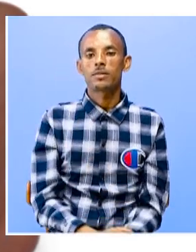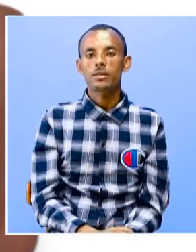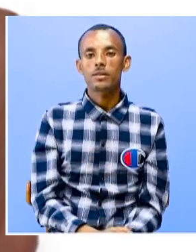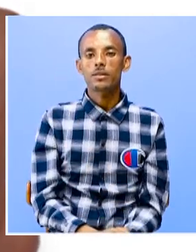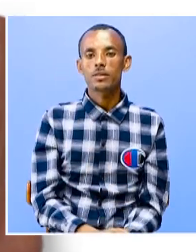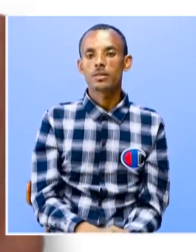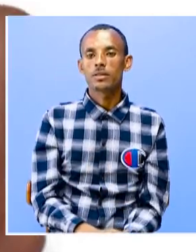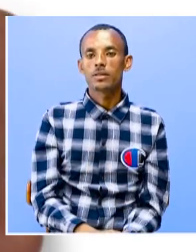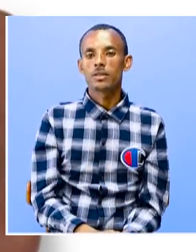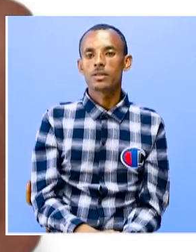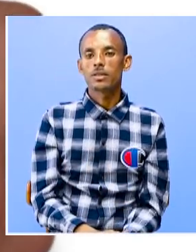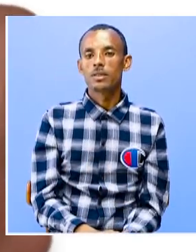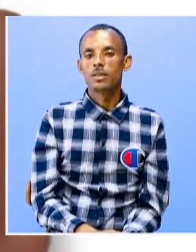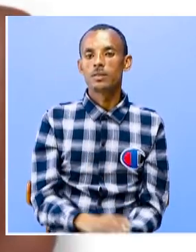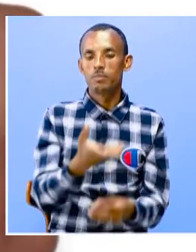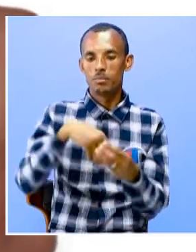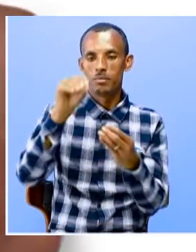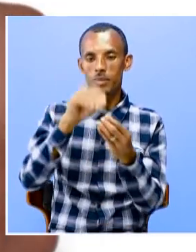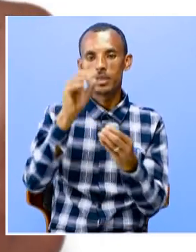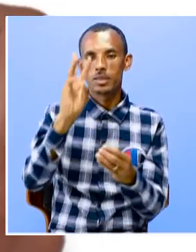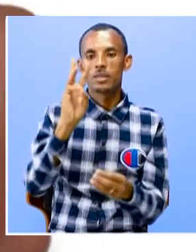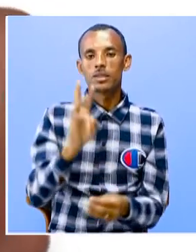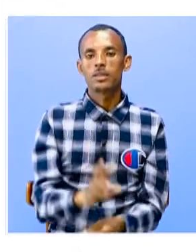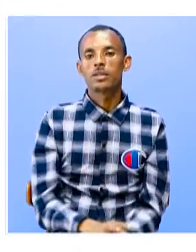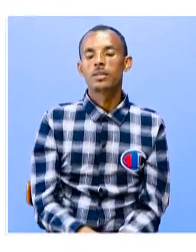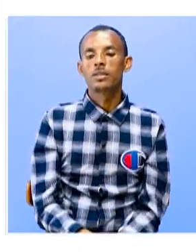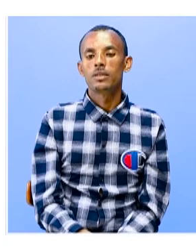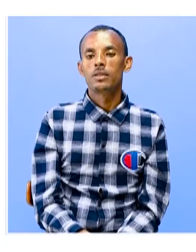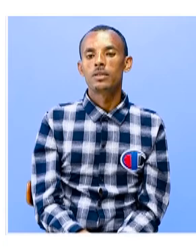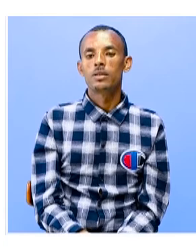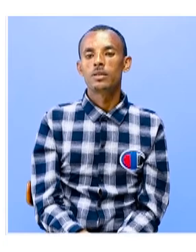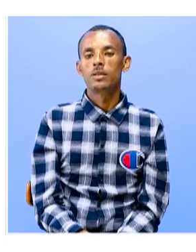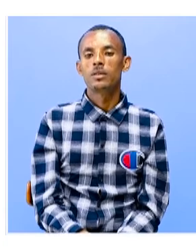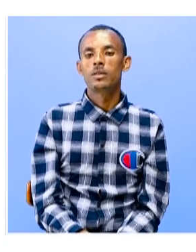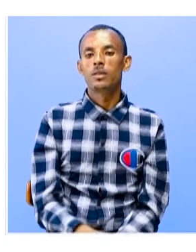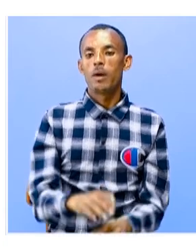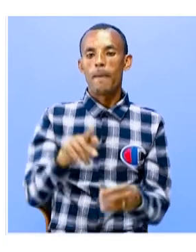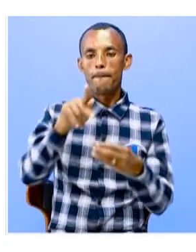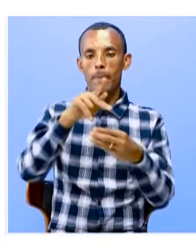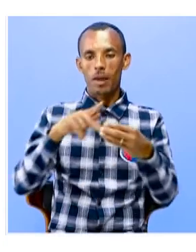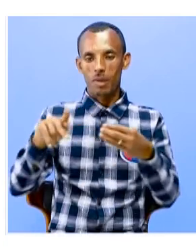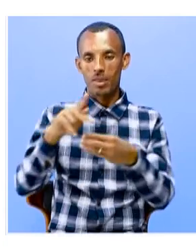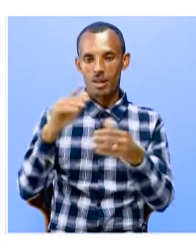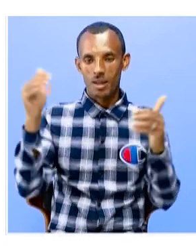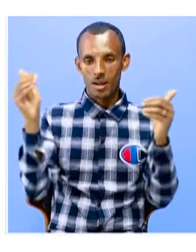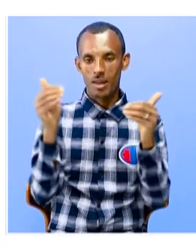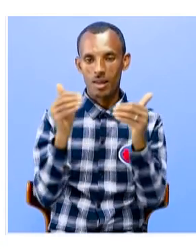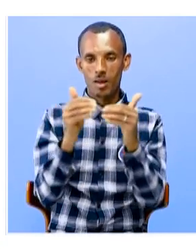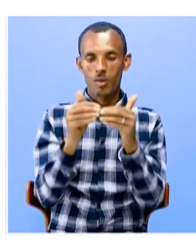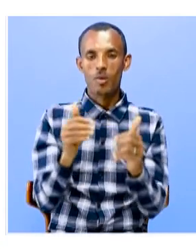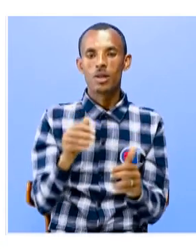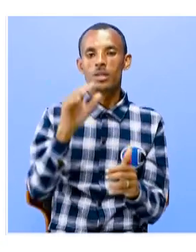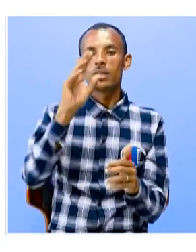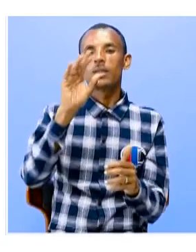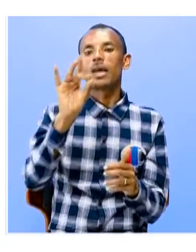is 8. Therefore plus 6 meter. So the final answer will be 8